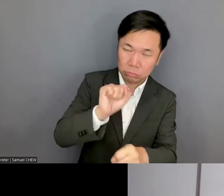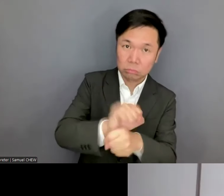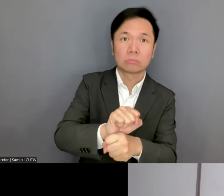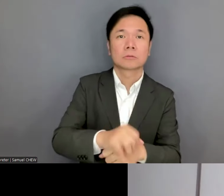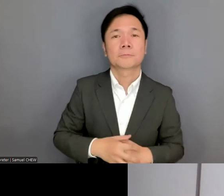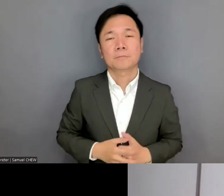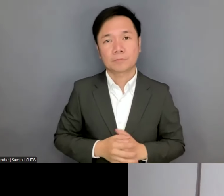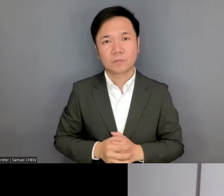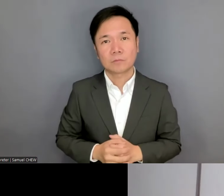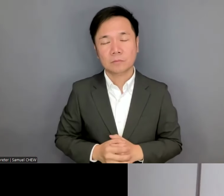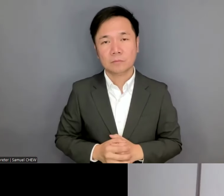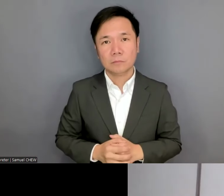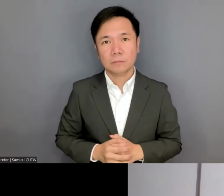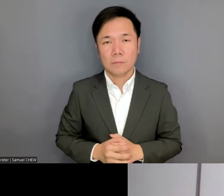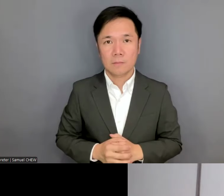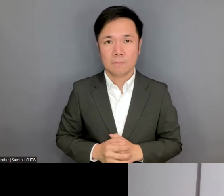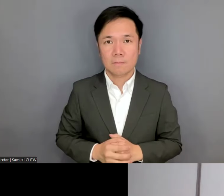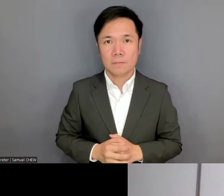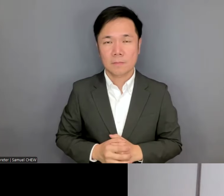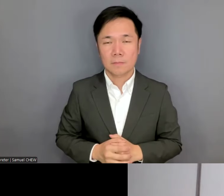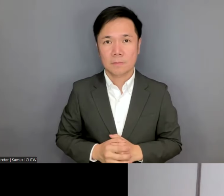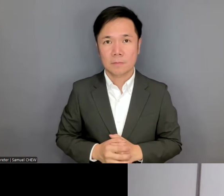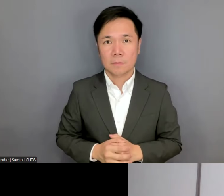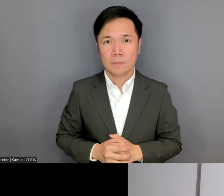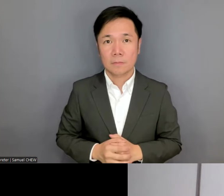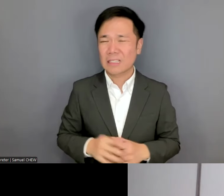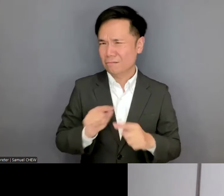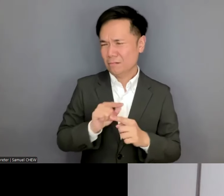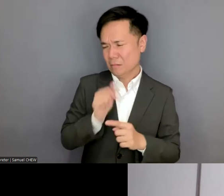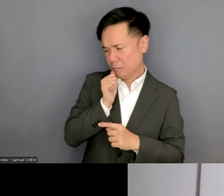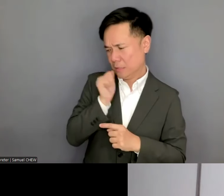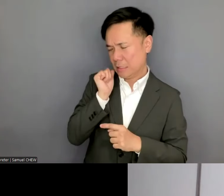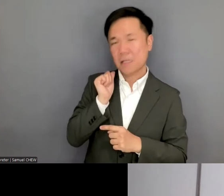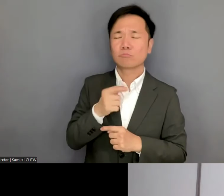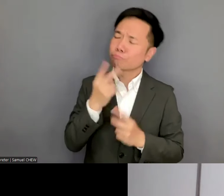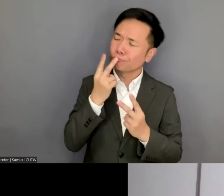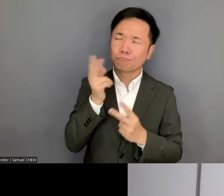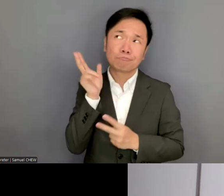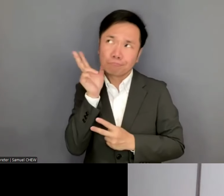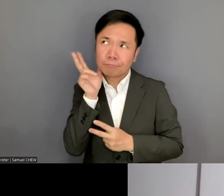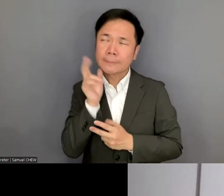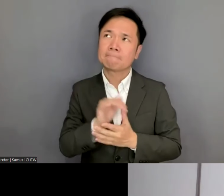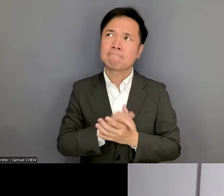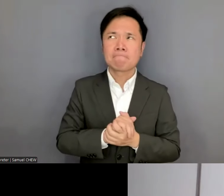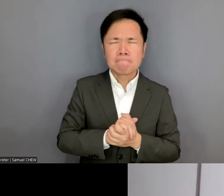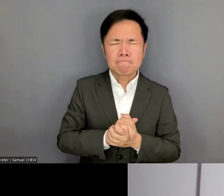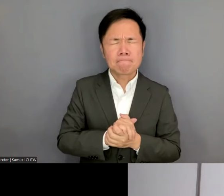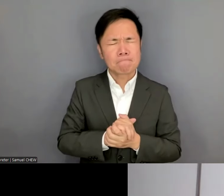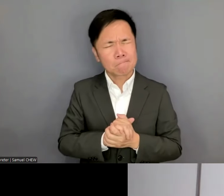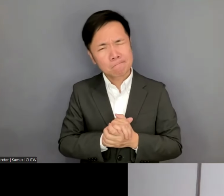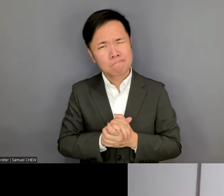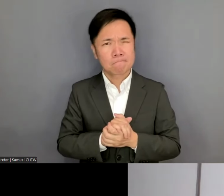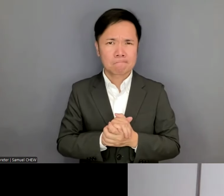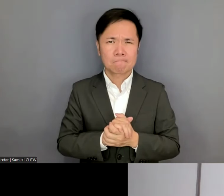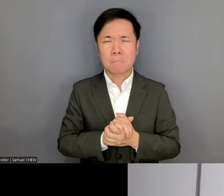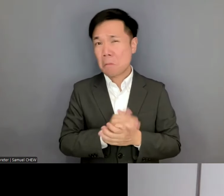as we heard some comments yesterday, we should be talking about some